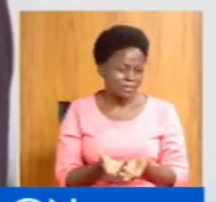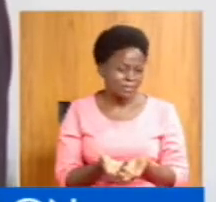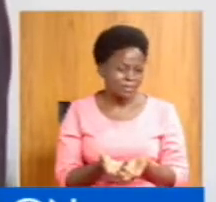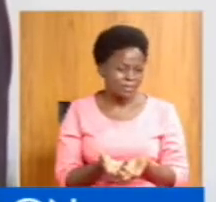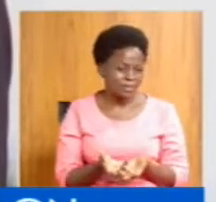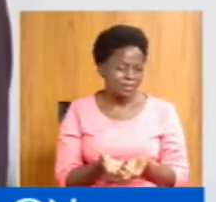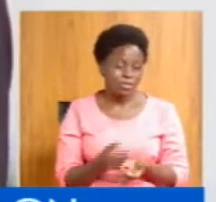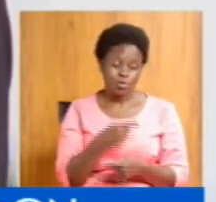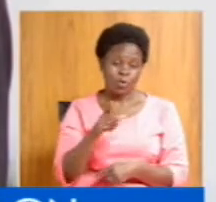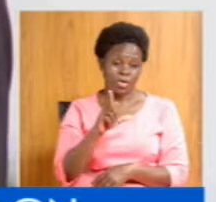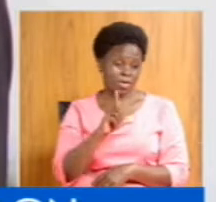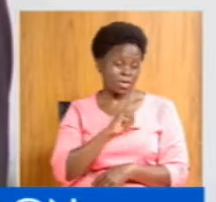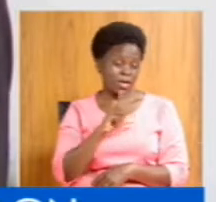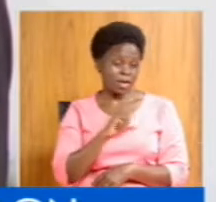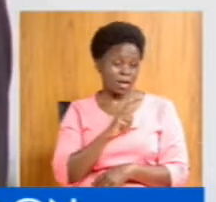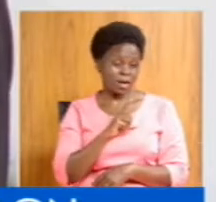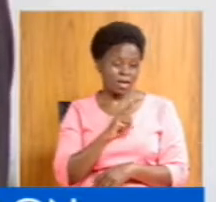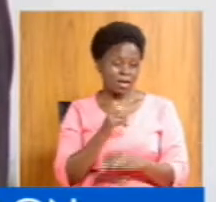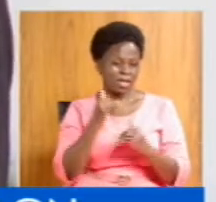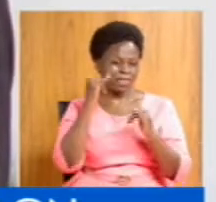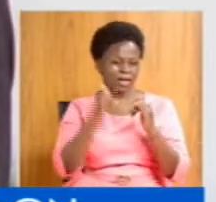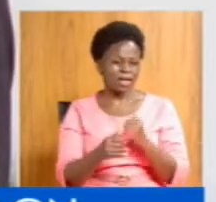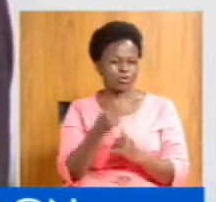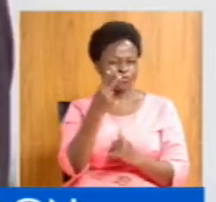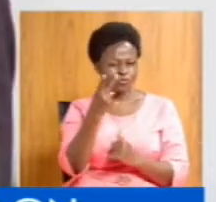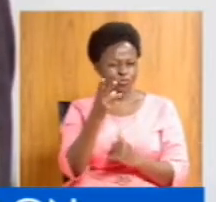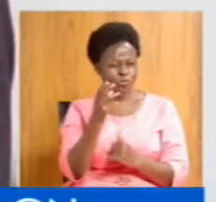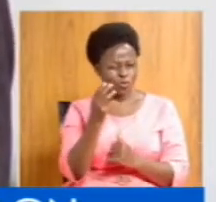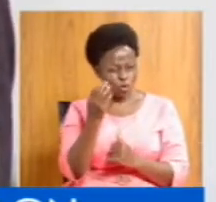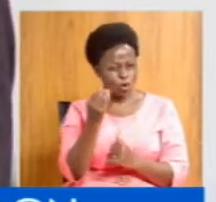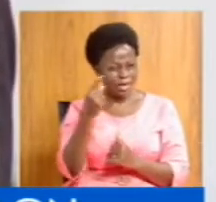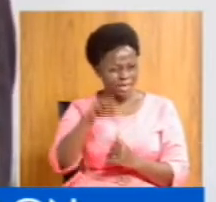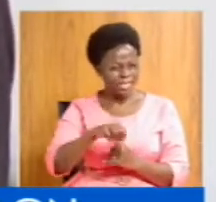we are lucky that at the end of 2019 2020